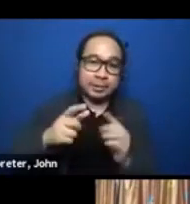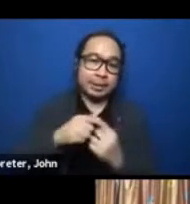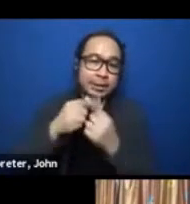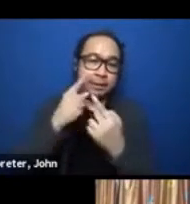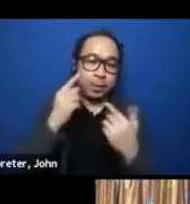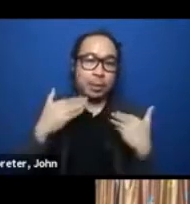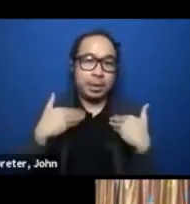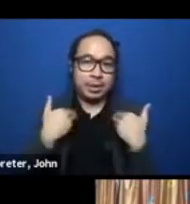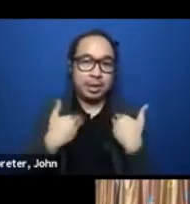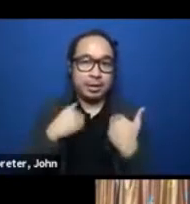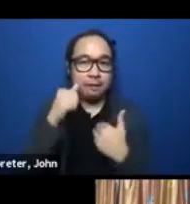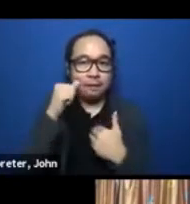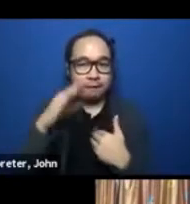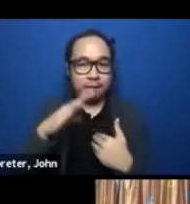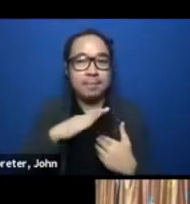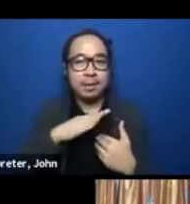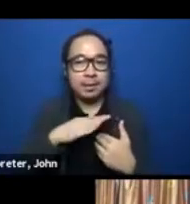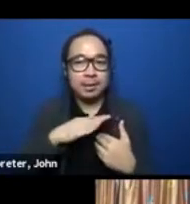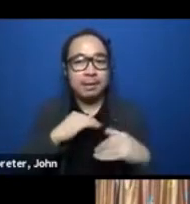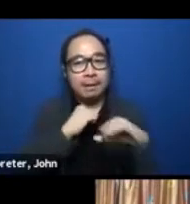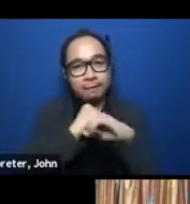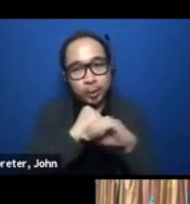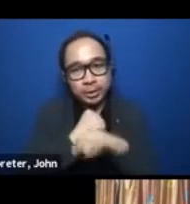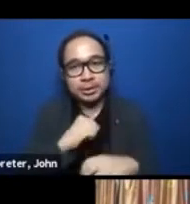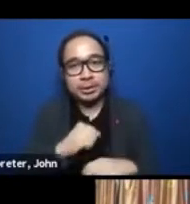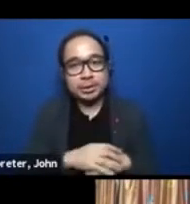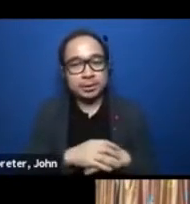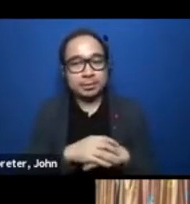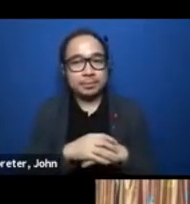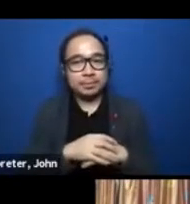female intern workers, and including